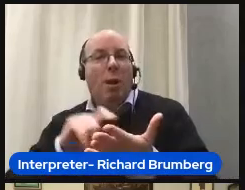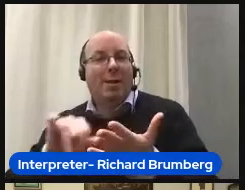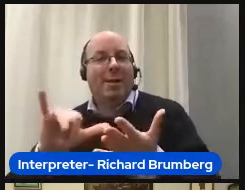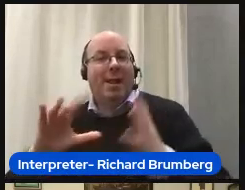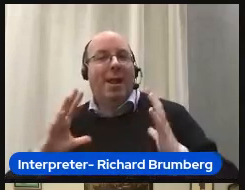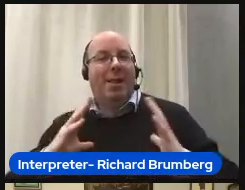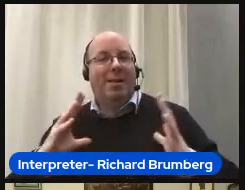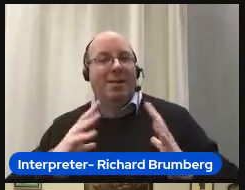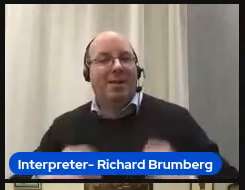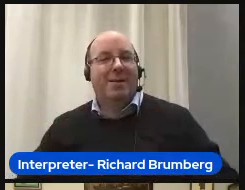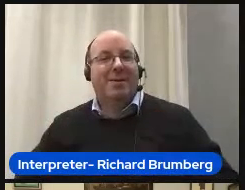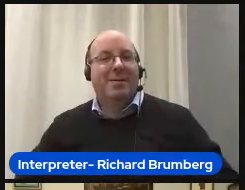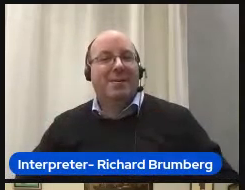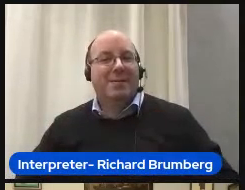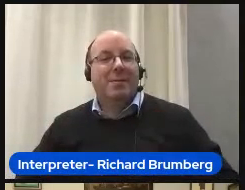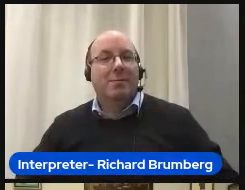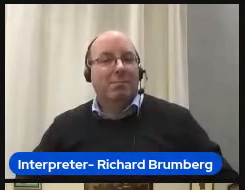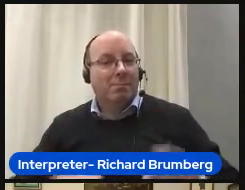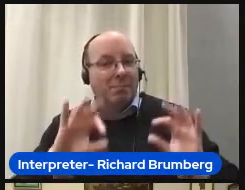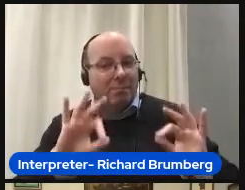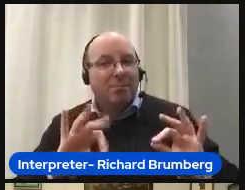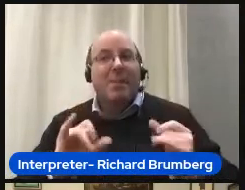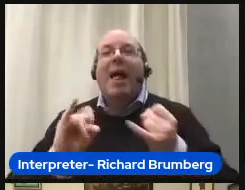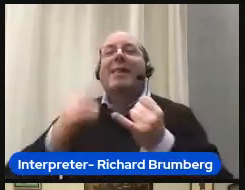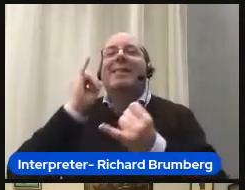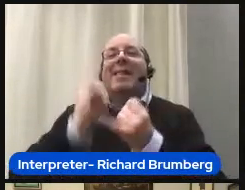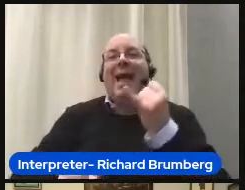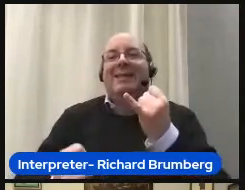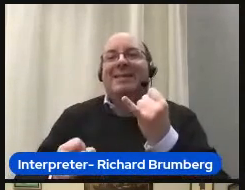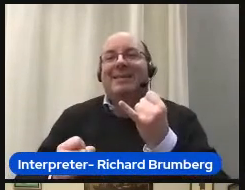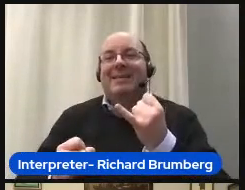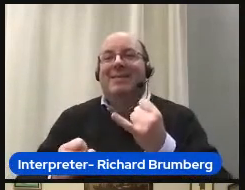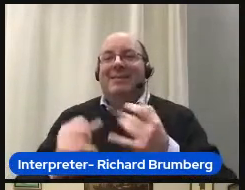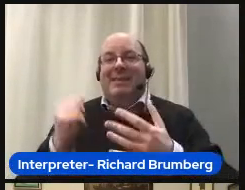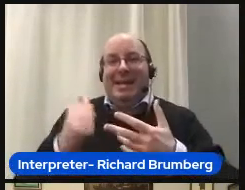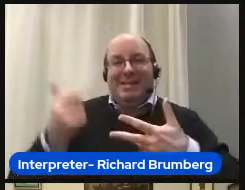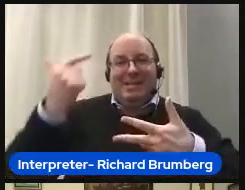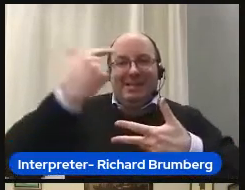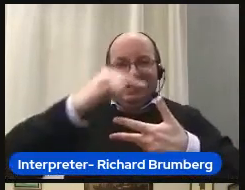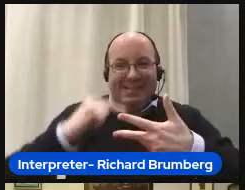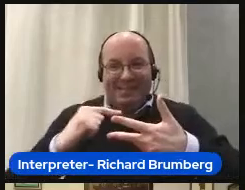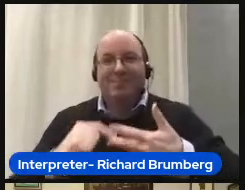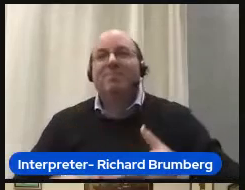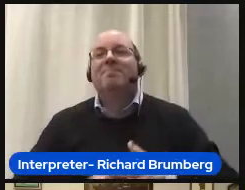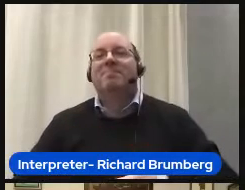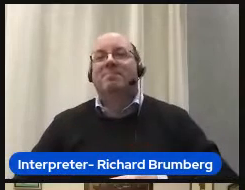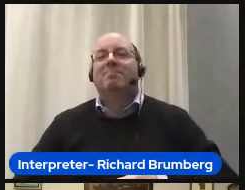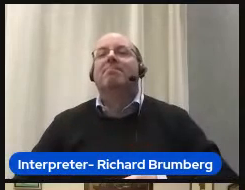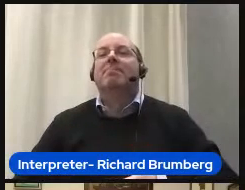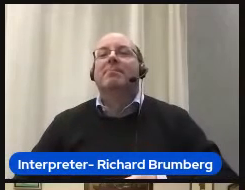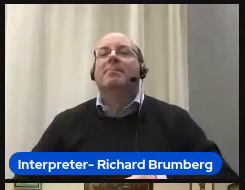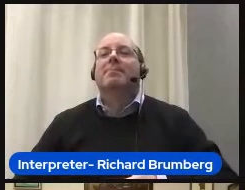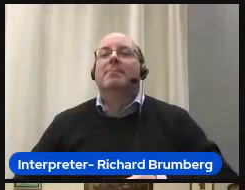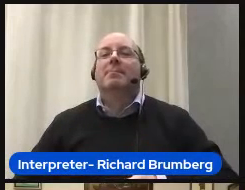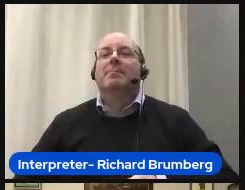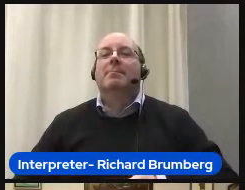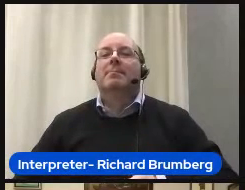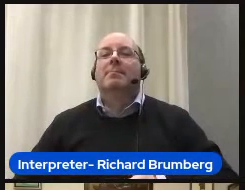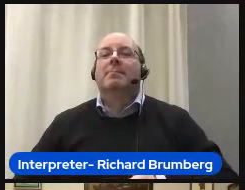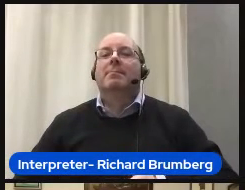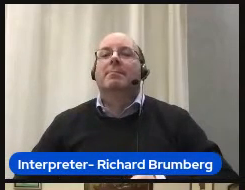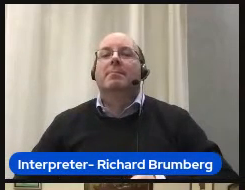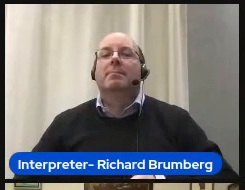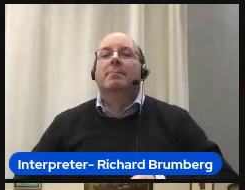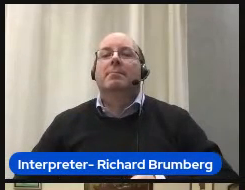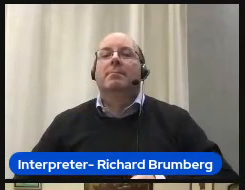Great. I appreciate that. And so lastly, this is going to be for each of you. If you could share, what is the